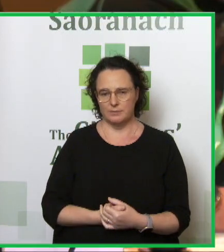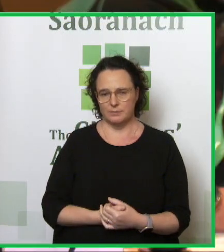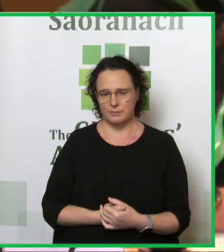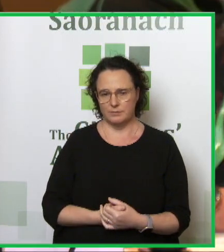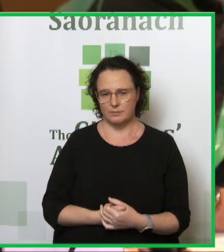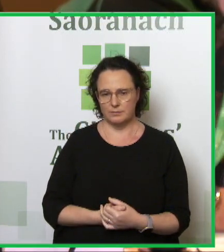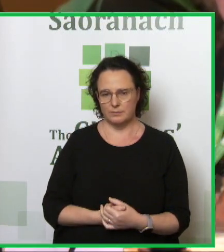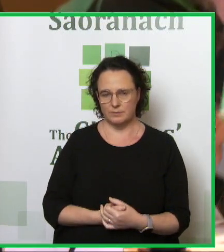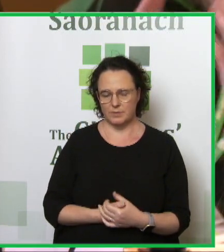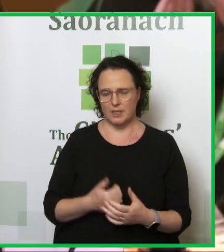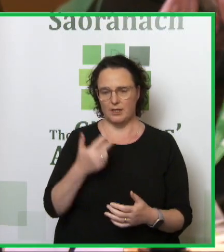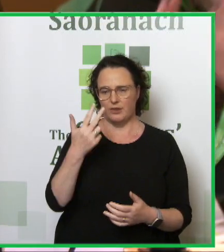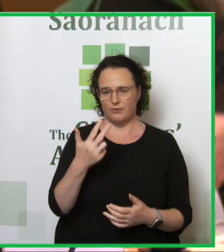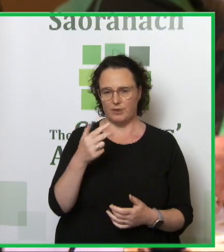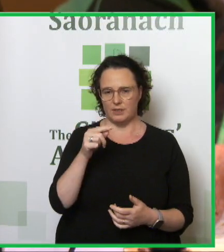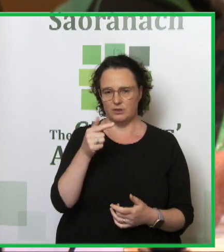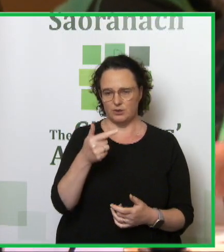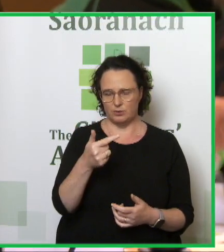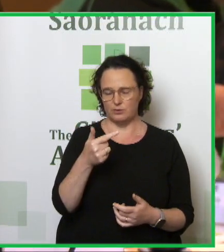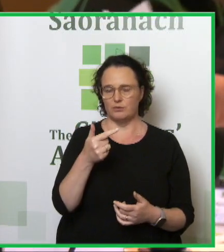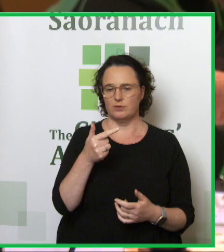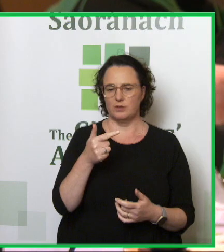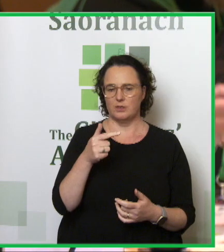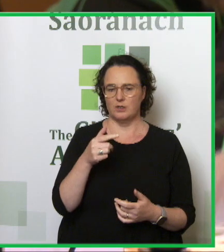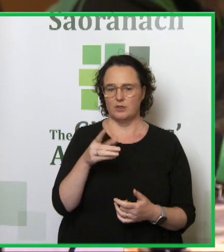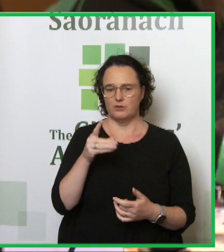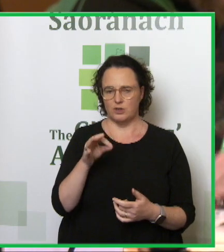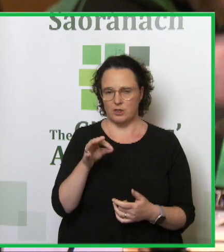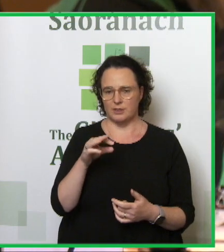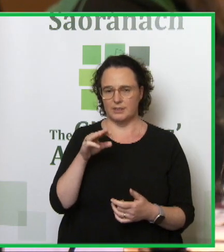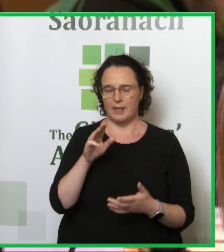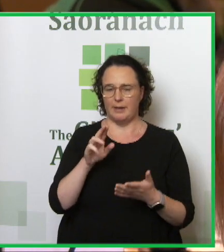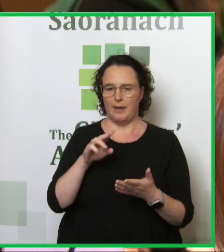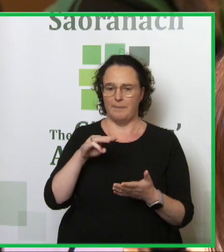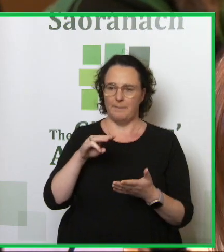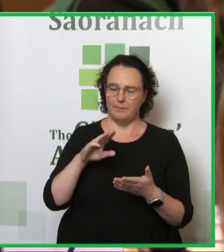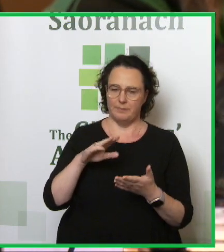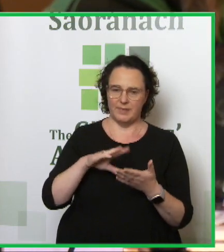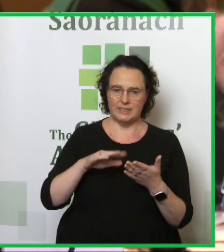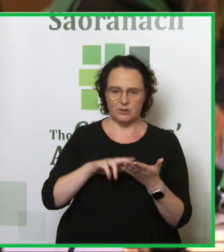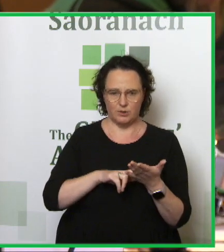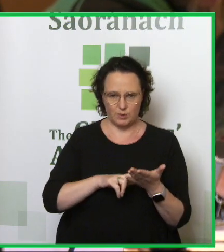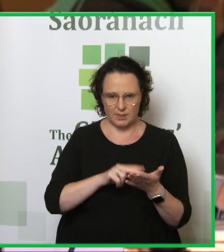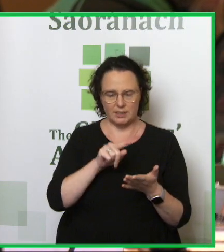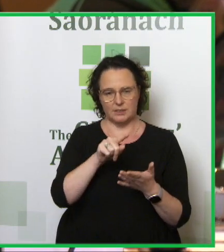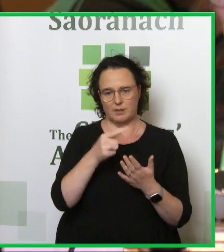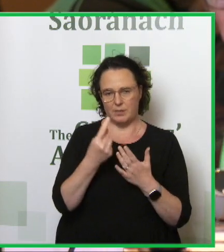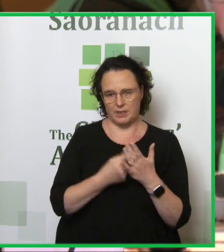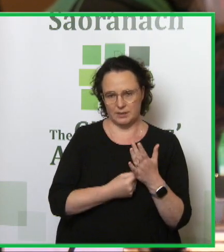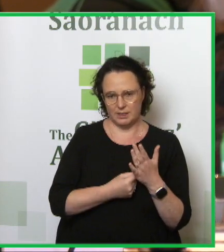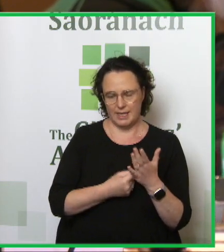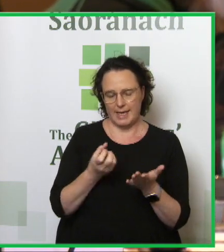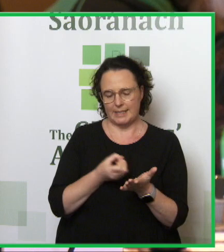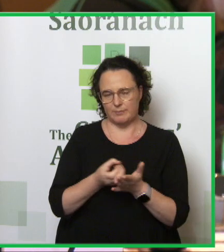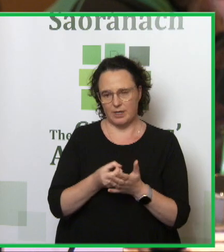Drugs, 3.2, drugs misuse as a policy priority. The explanatory